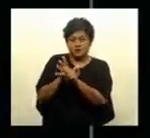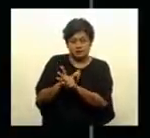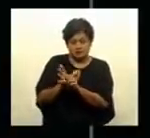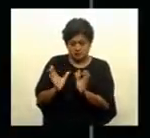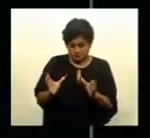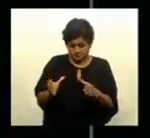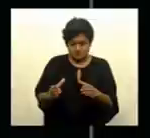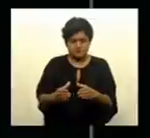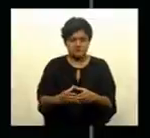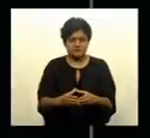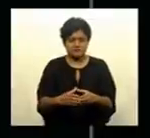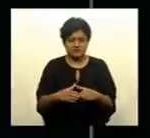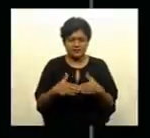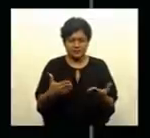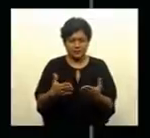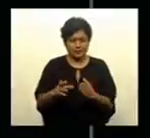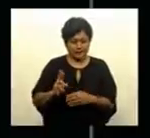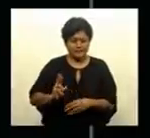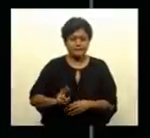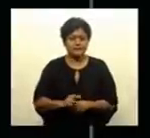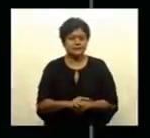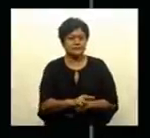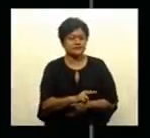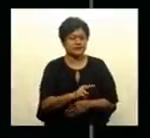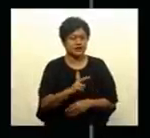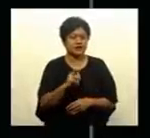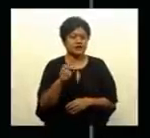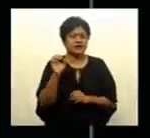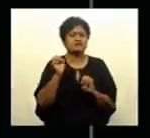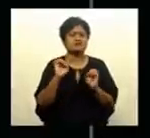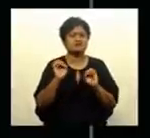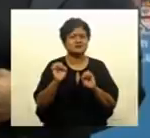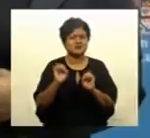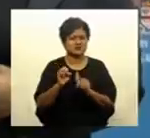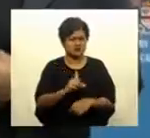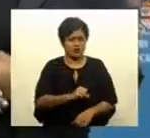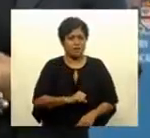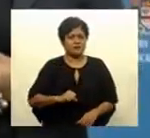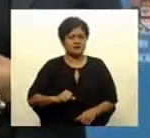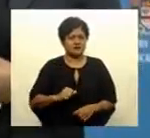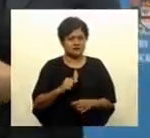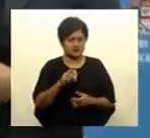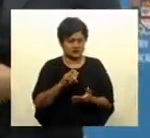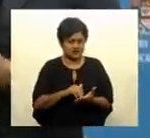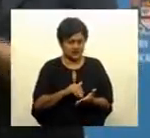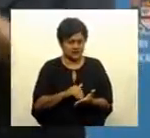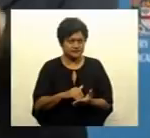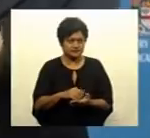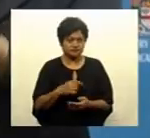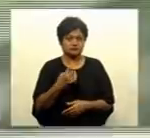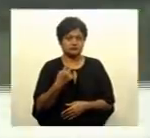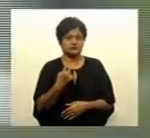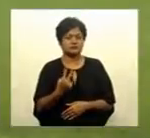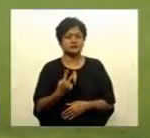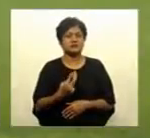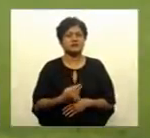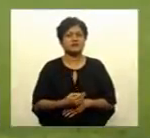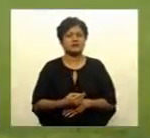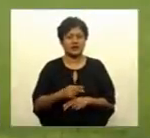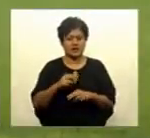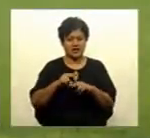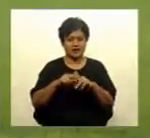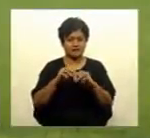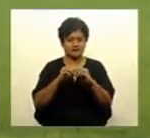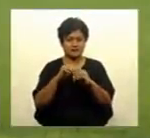now manning the Rewa Emergency Operations Center. This was confirmed to FBC News by the Ministry